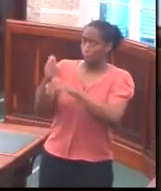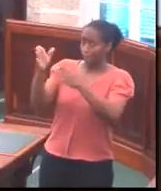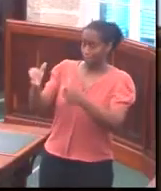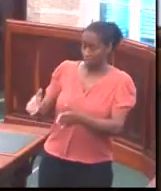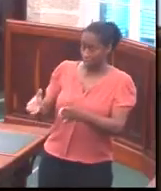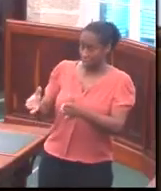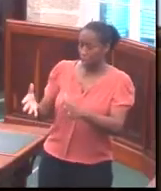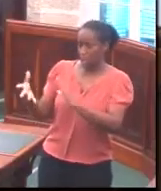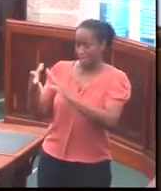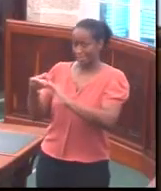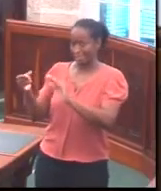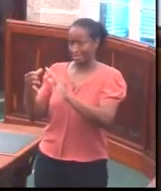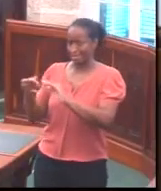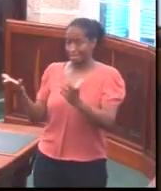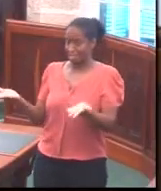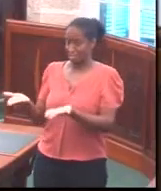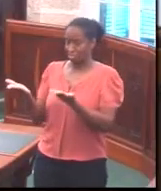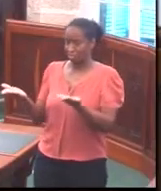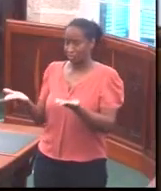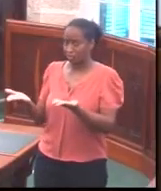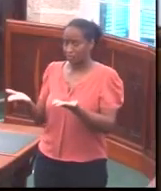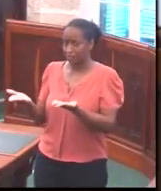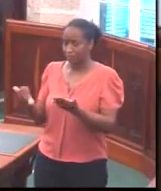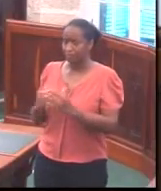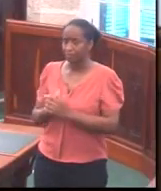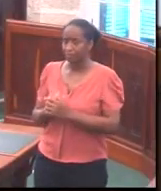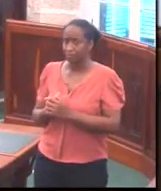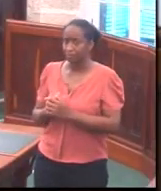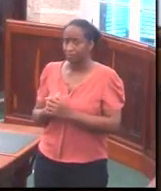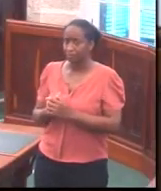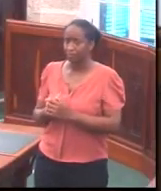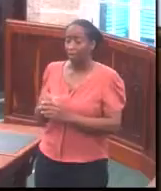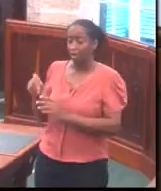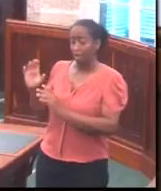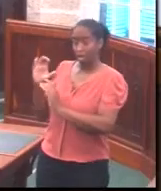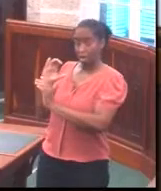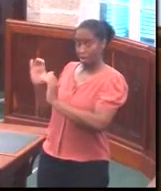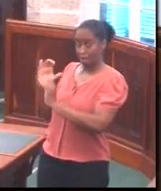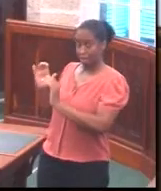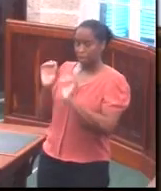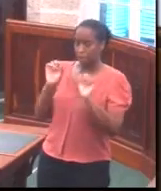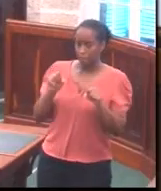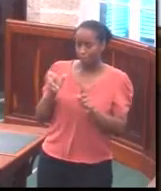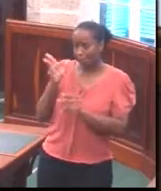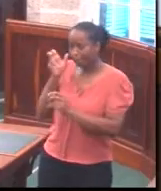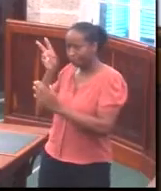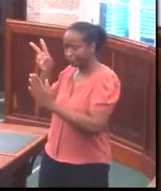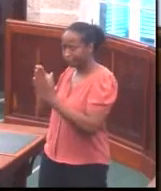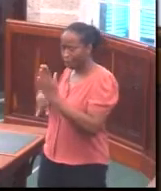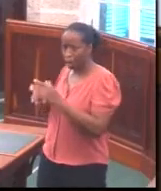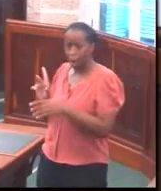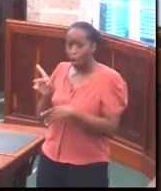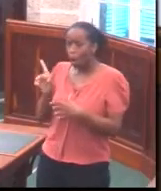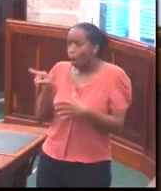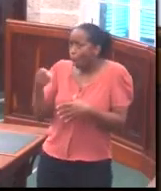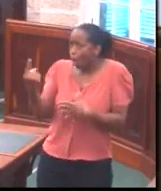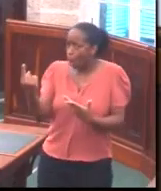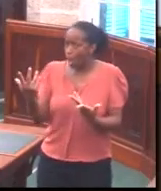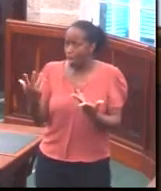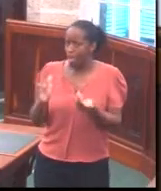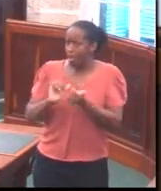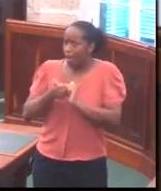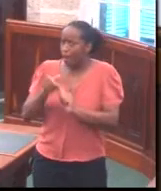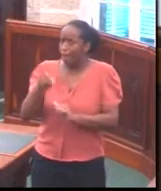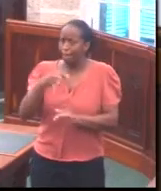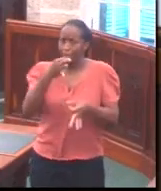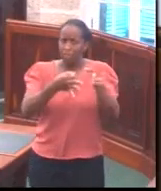that the only way you could intercept somebody's phone was by going to the court. And 52B was there staring at